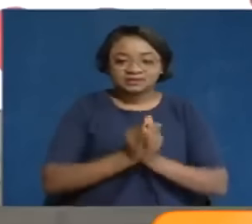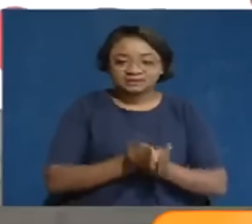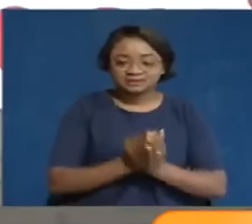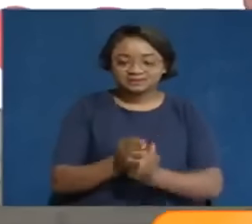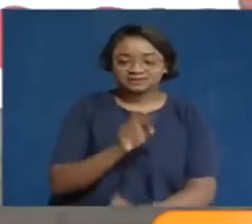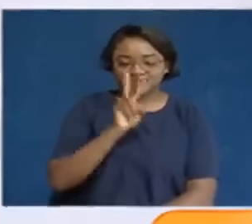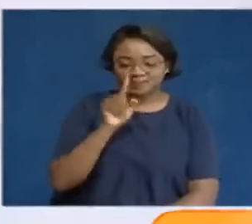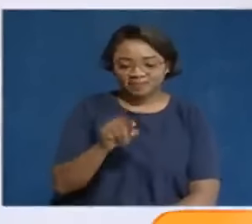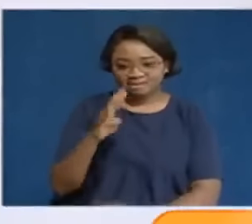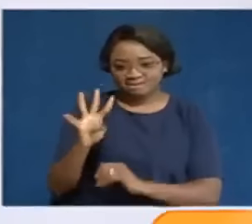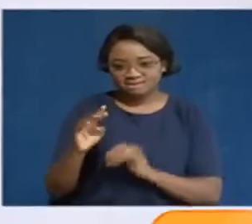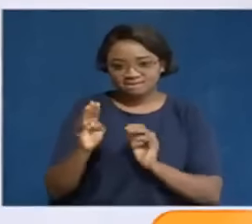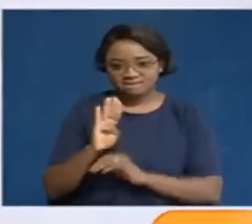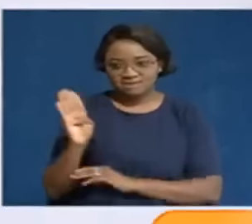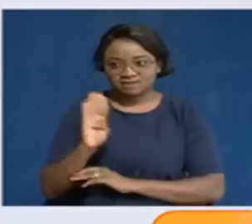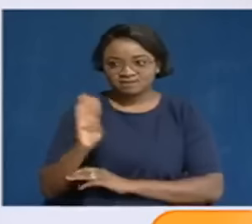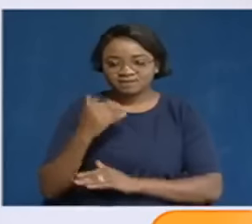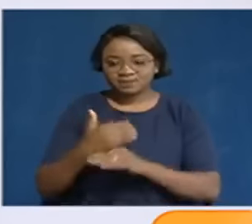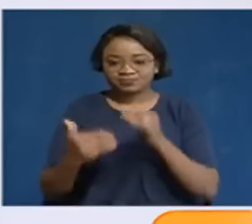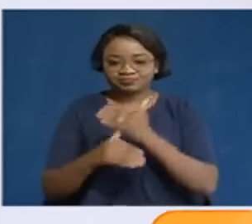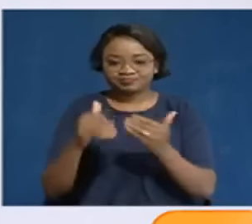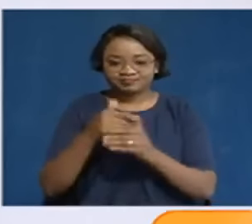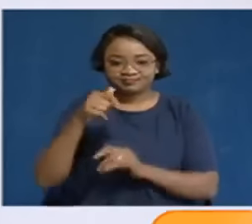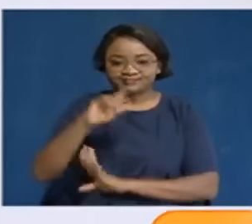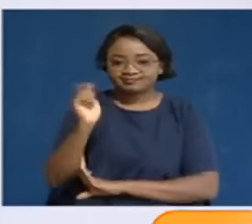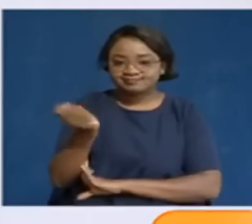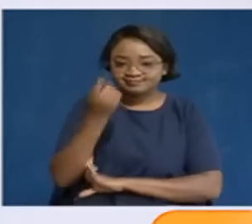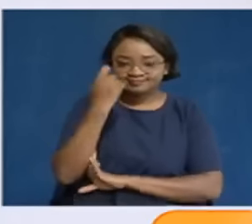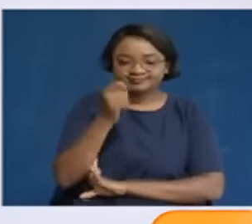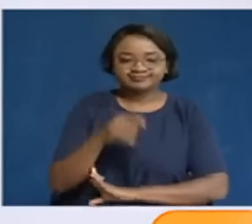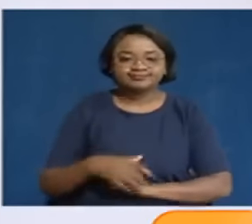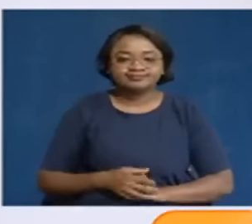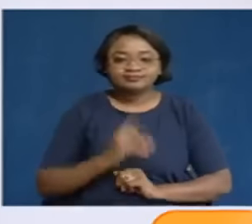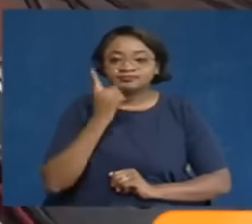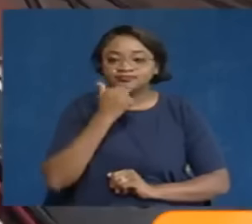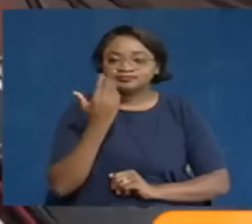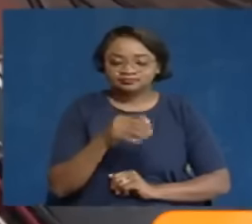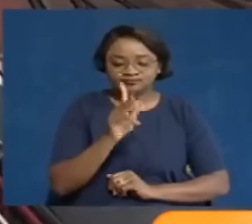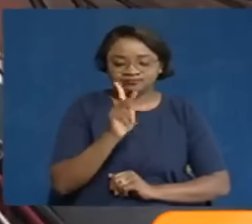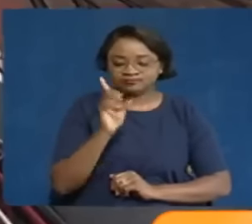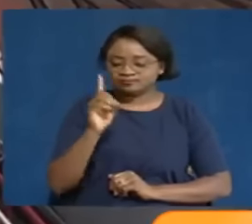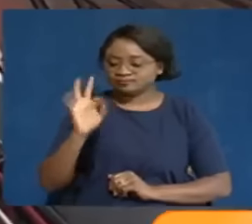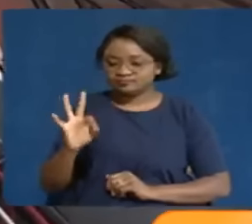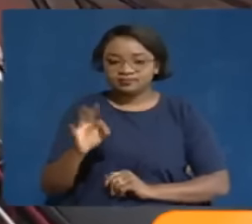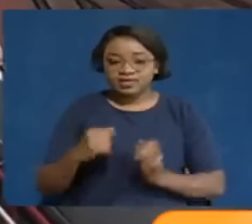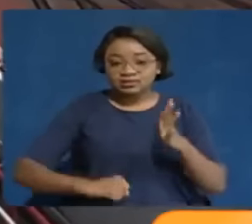Shipyards Limited in Kisumu by the Kenya Defense Forces with technical support from Dutch company Damen.